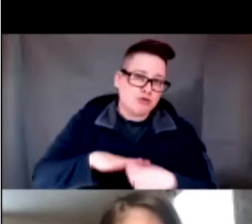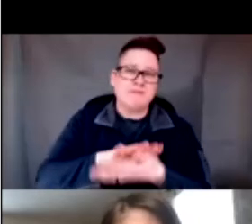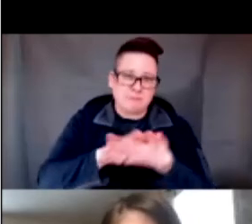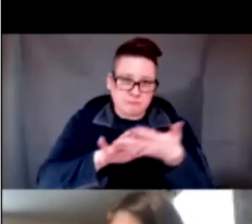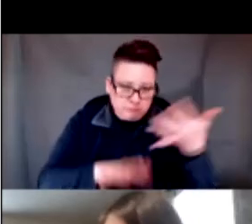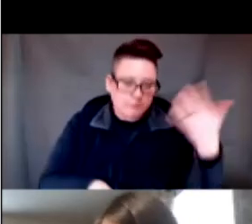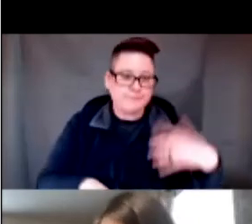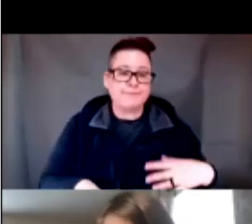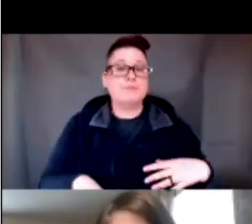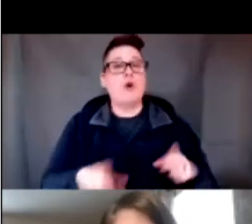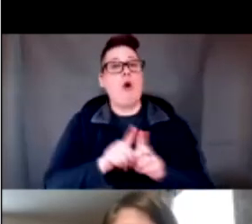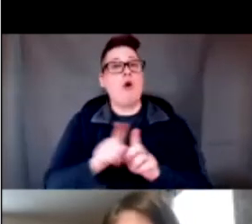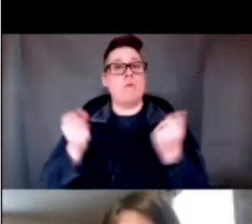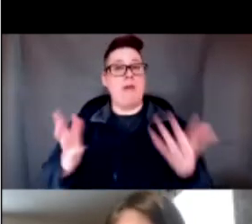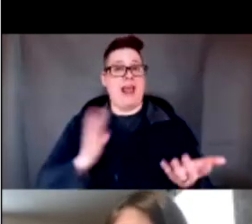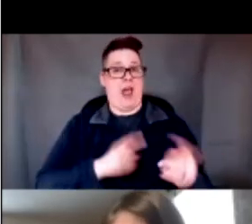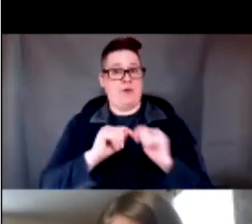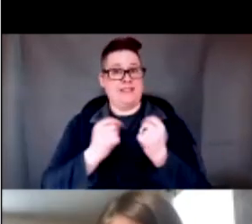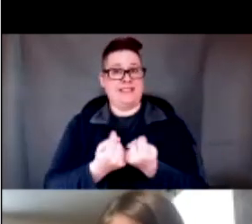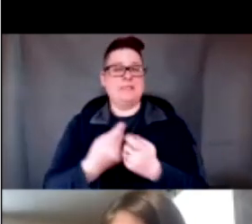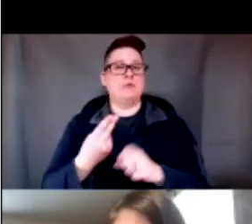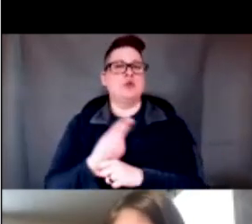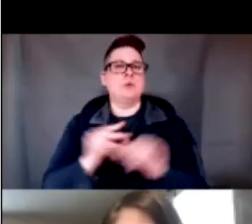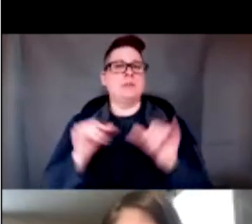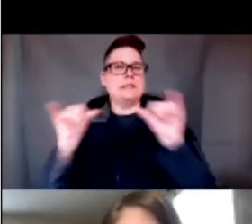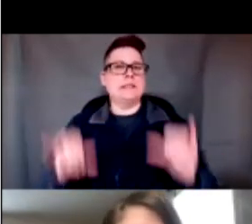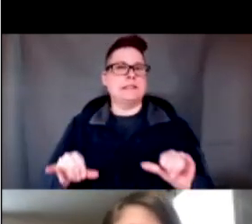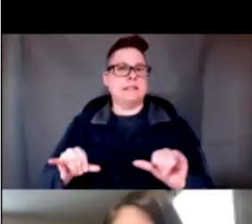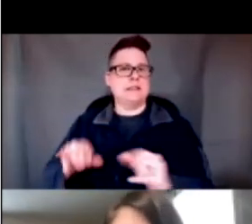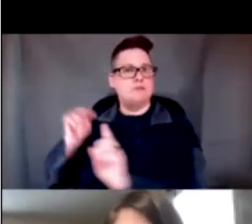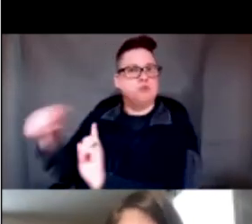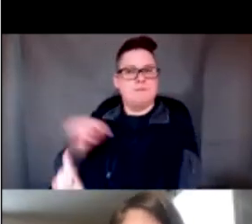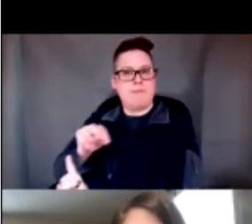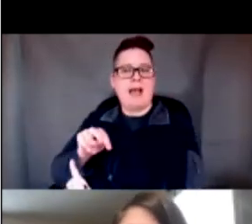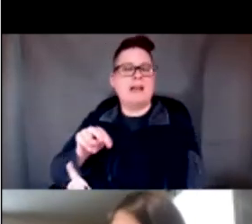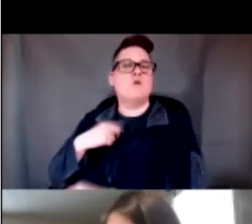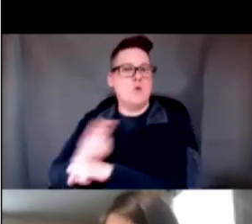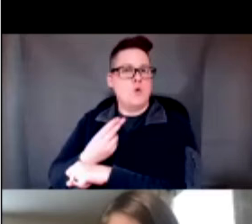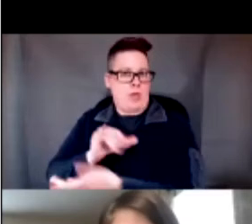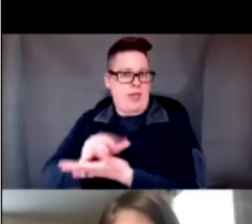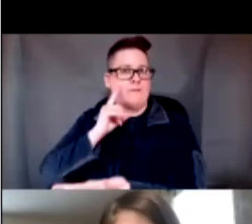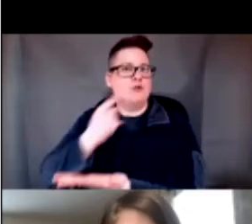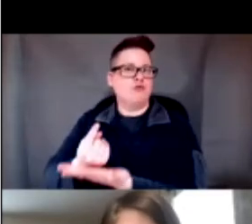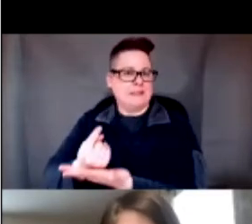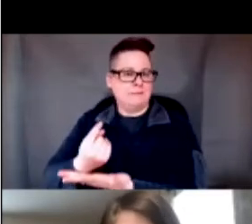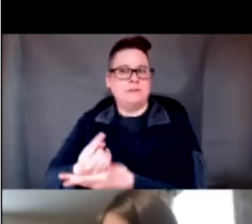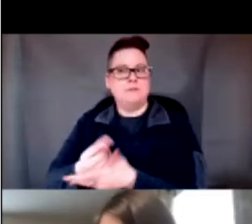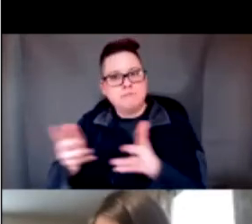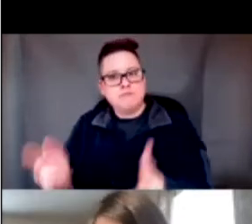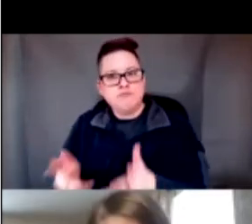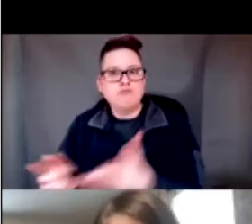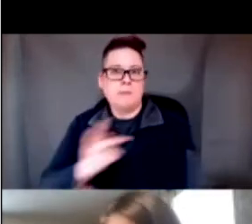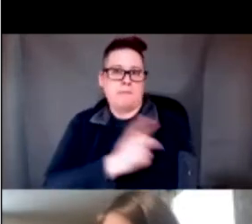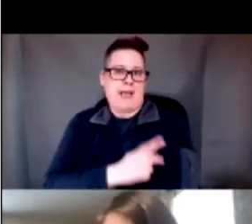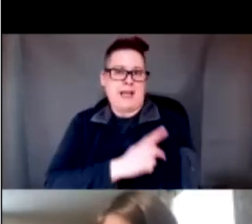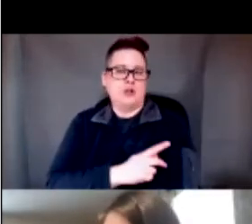of our team also work from a systemic perspective, and we often utilize this approach in treatment, encouraging patients to